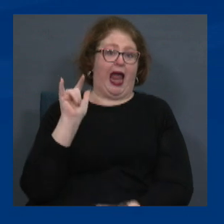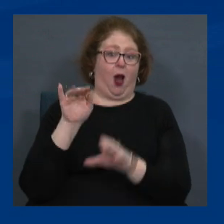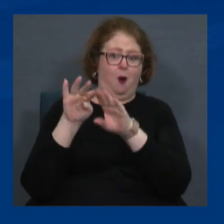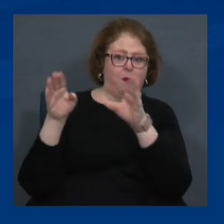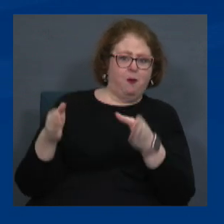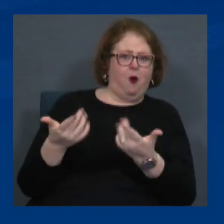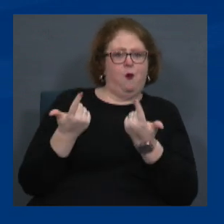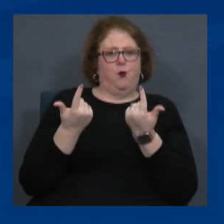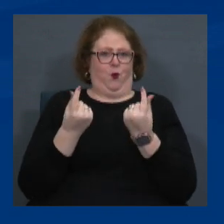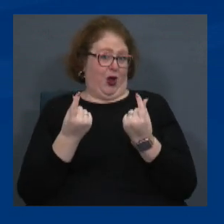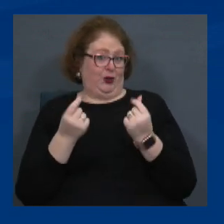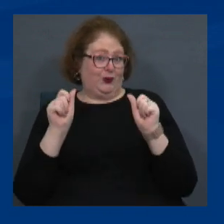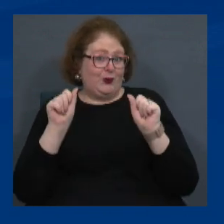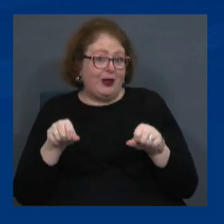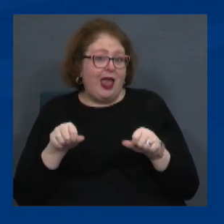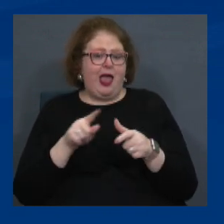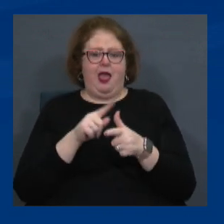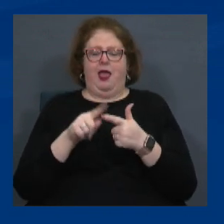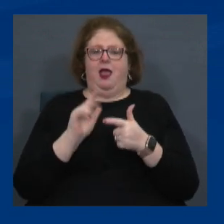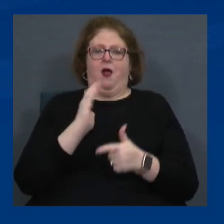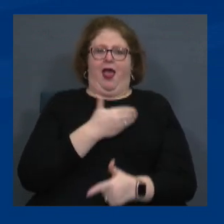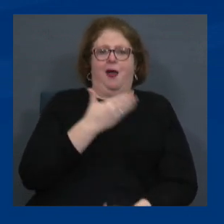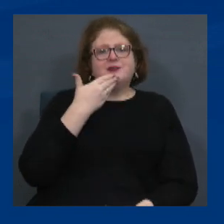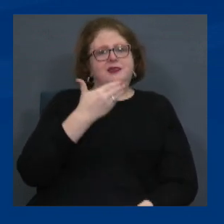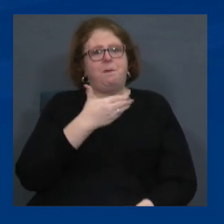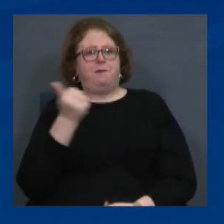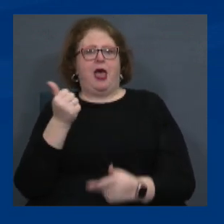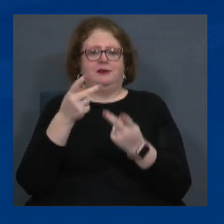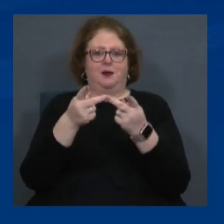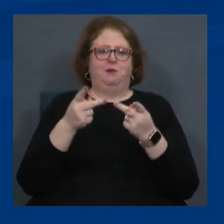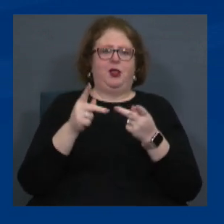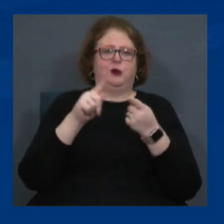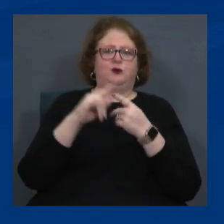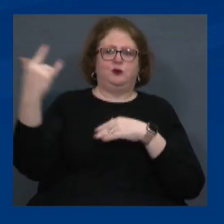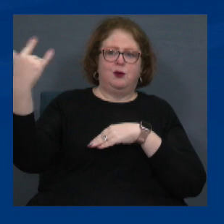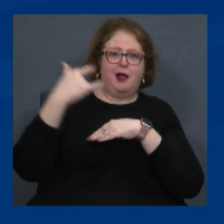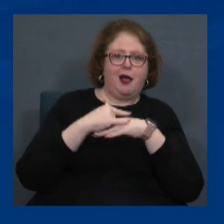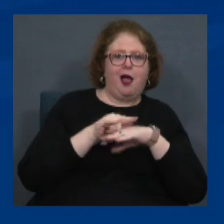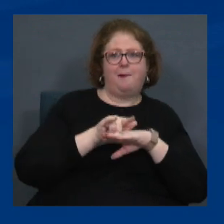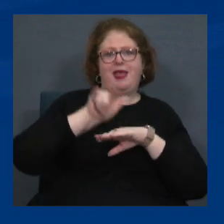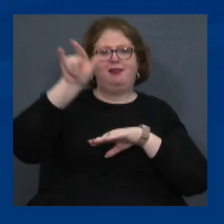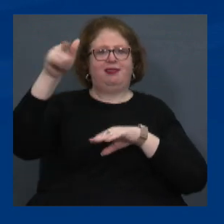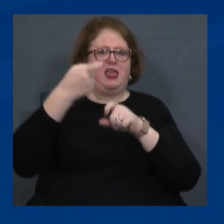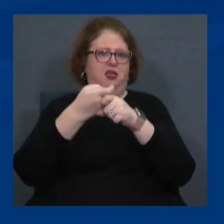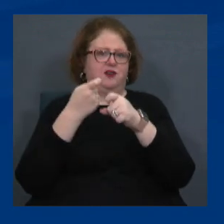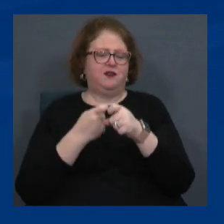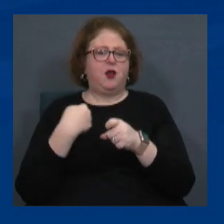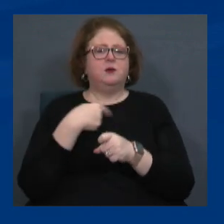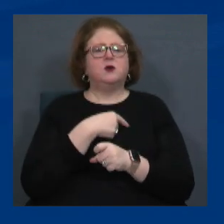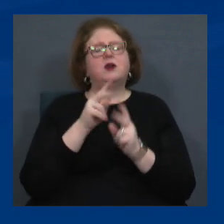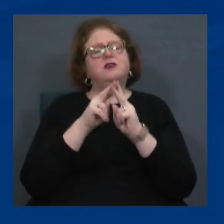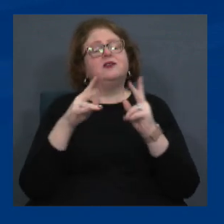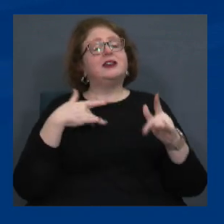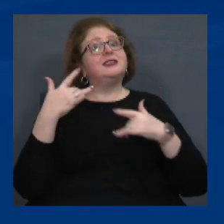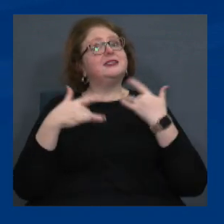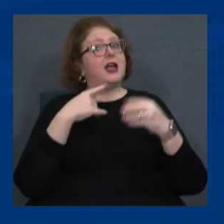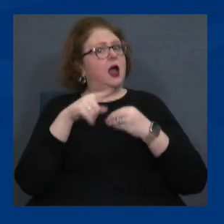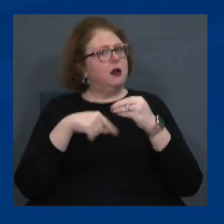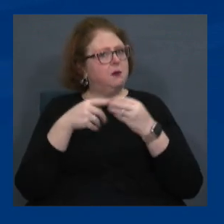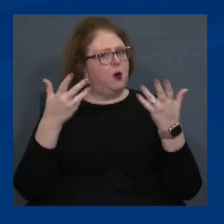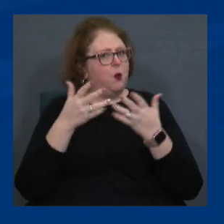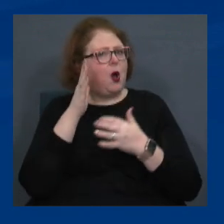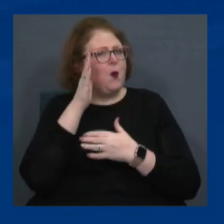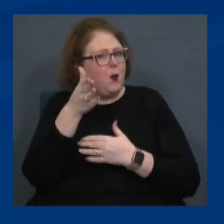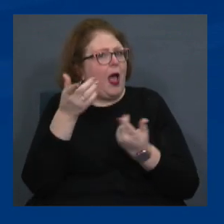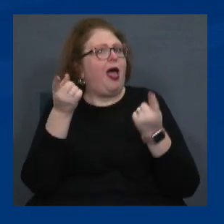best place to come and to leave. So we're excited about what's about to happen with our